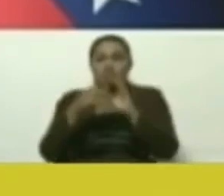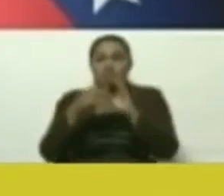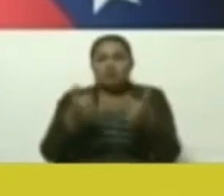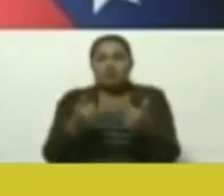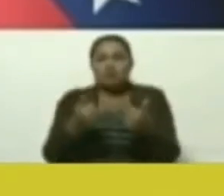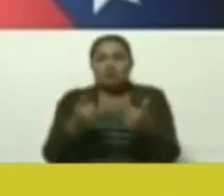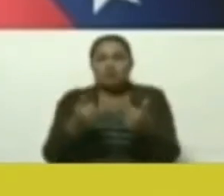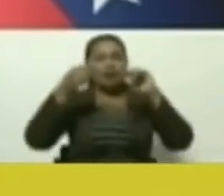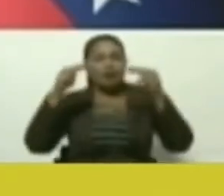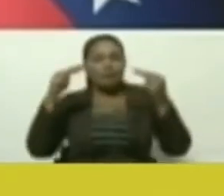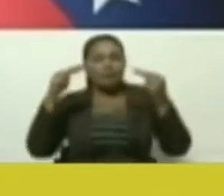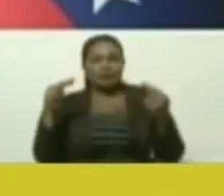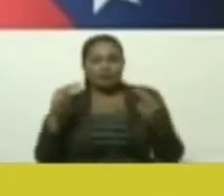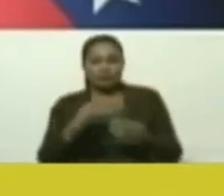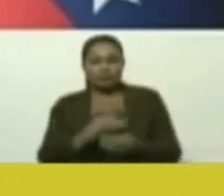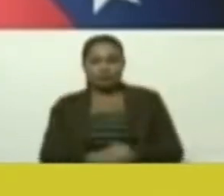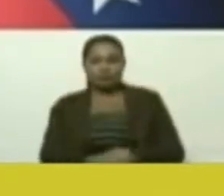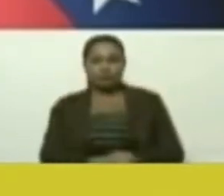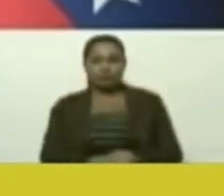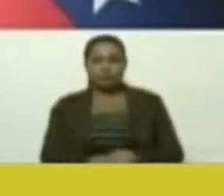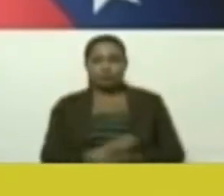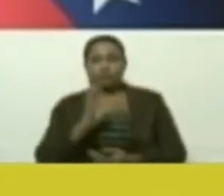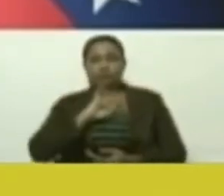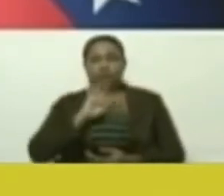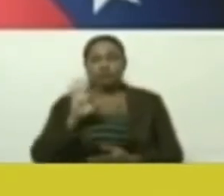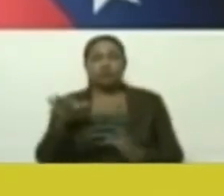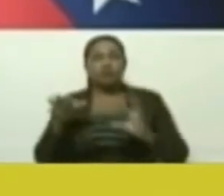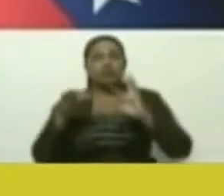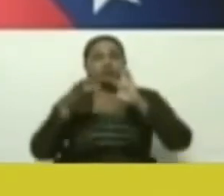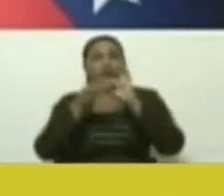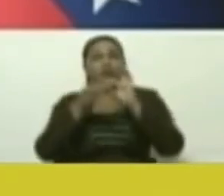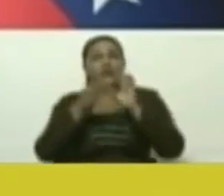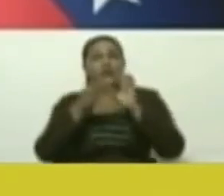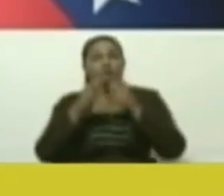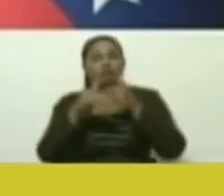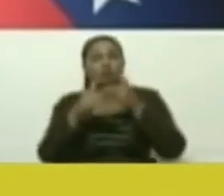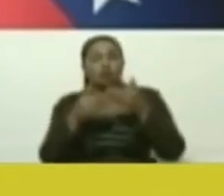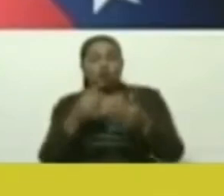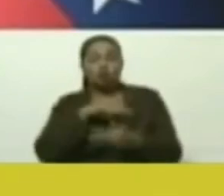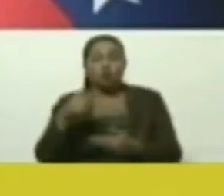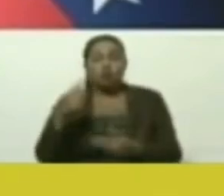and we work together toward peace, because this